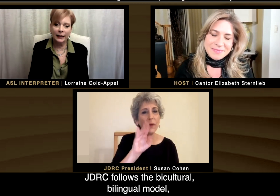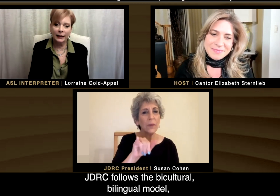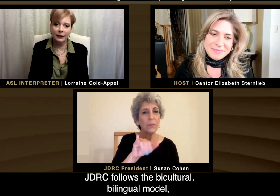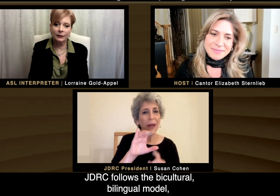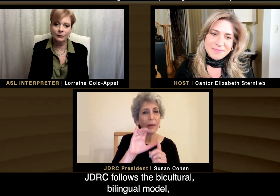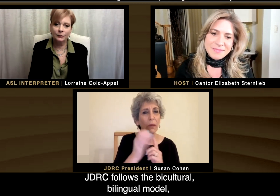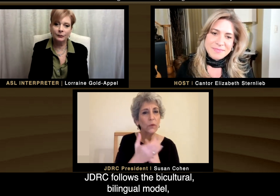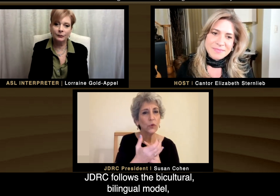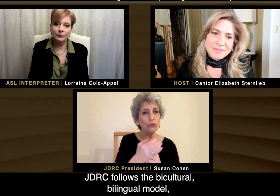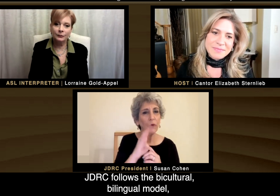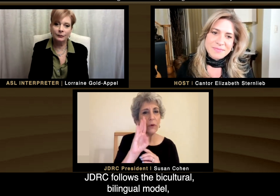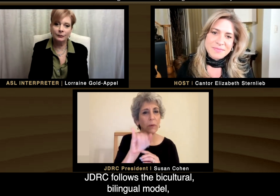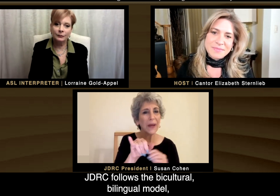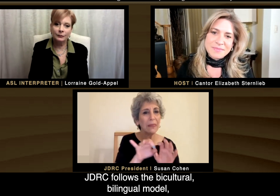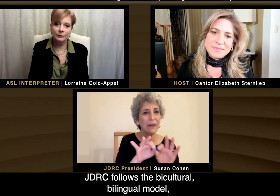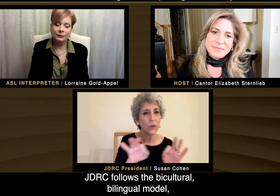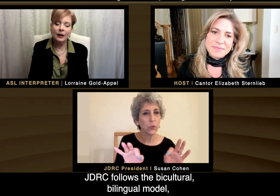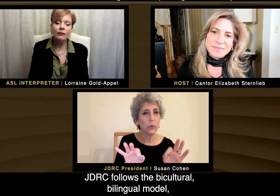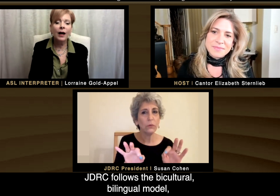JDRC